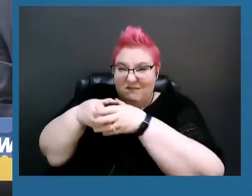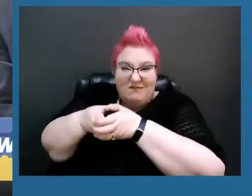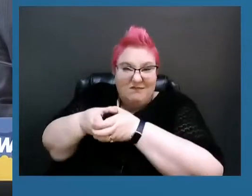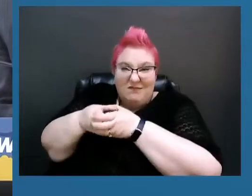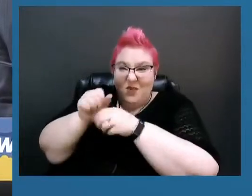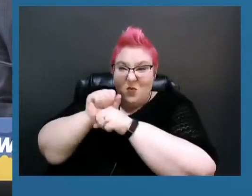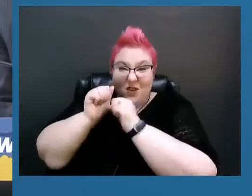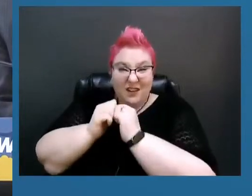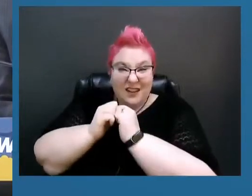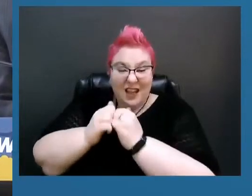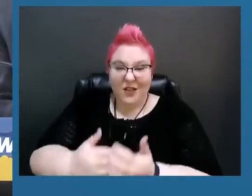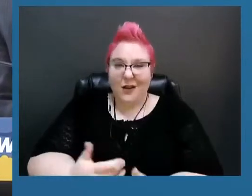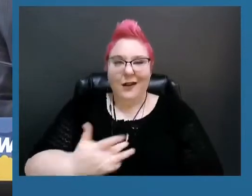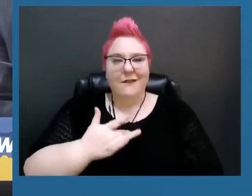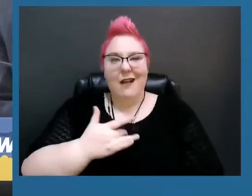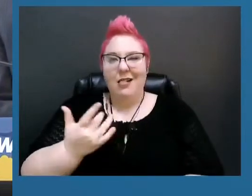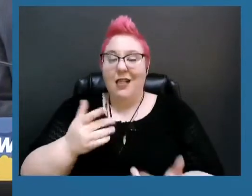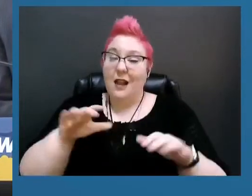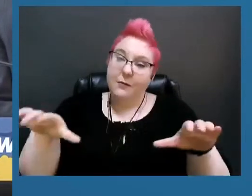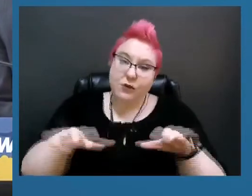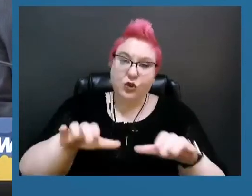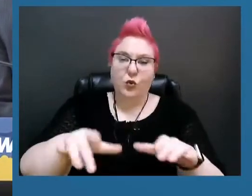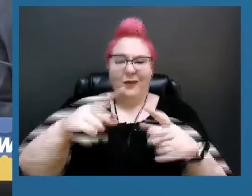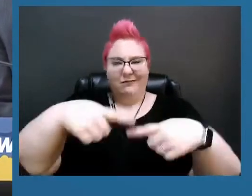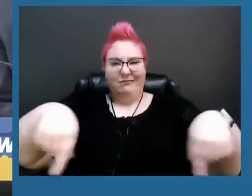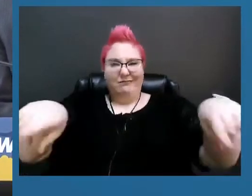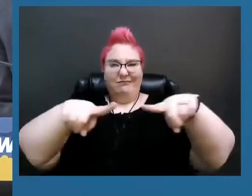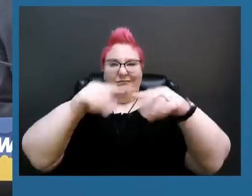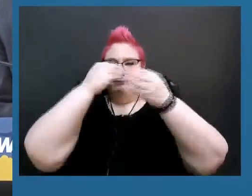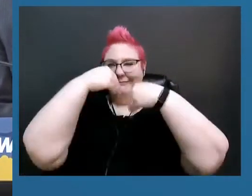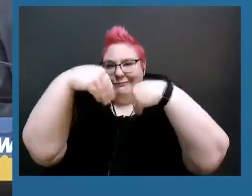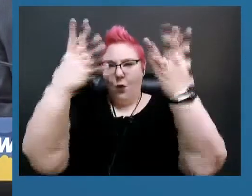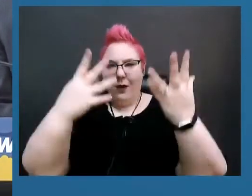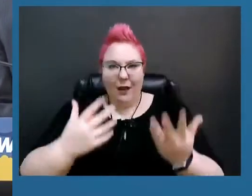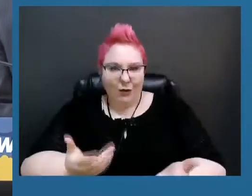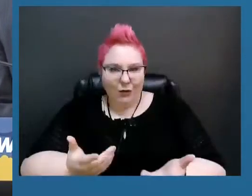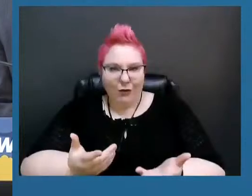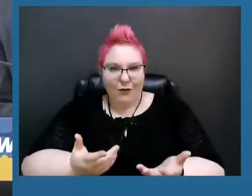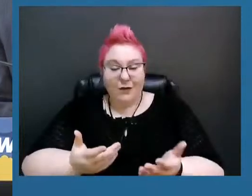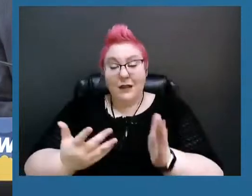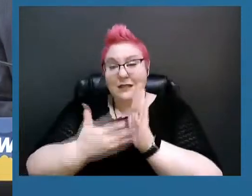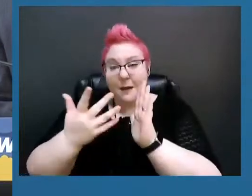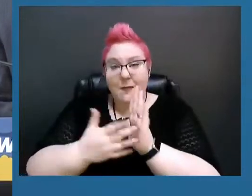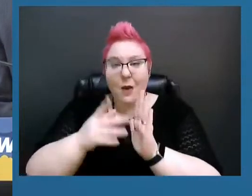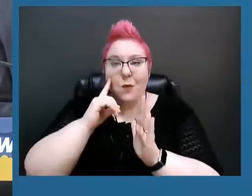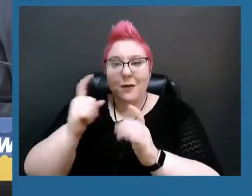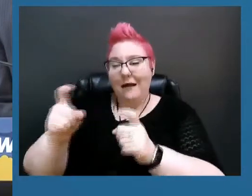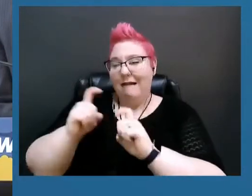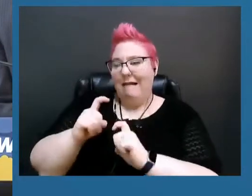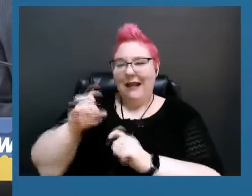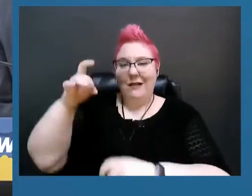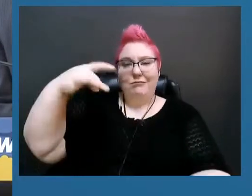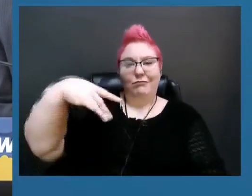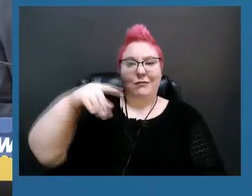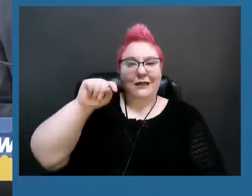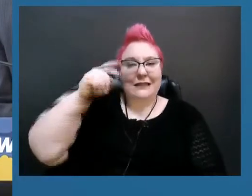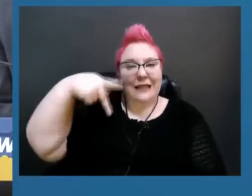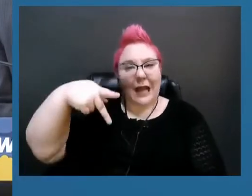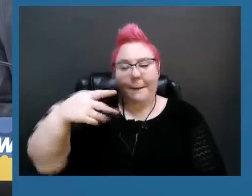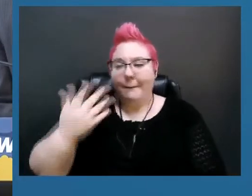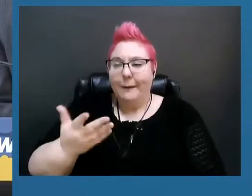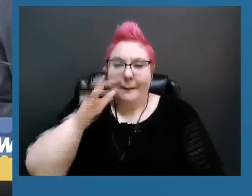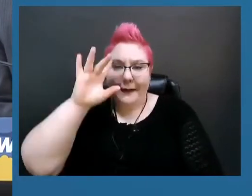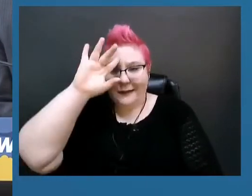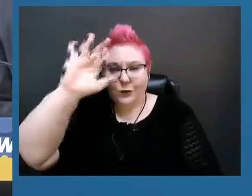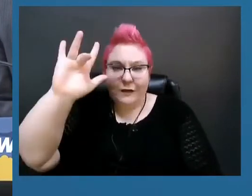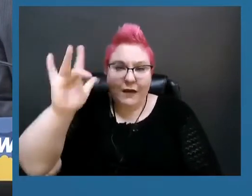felt like you're just doing all this and nobody cares. And sometimes someone would leave a tip on the table, maybe 25